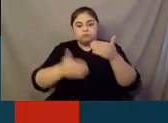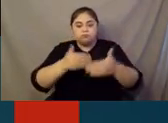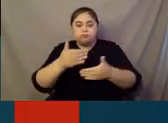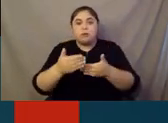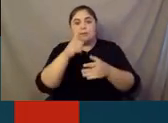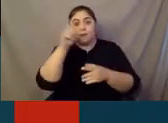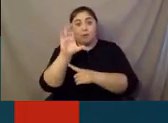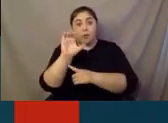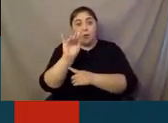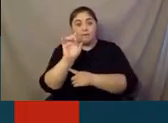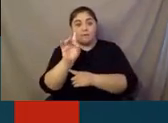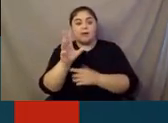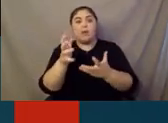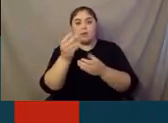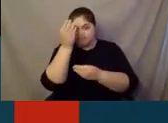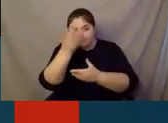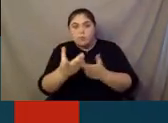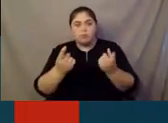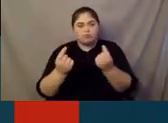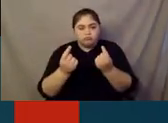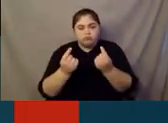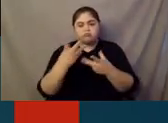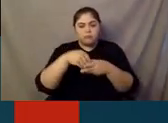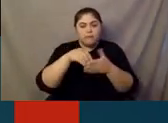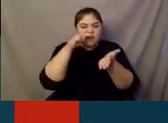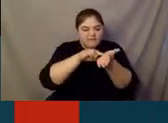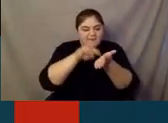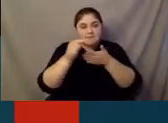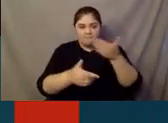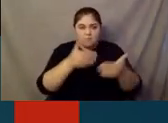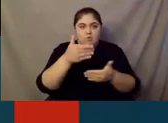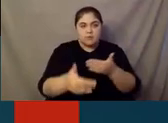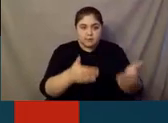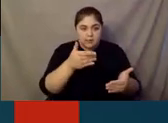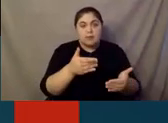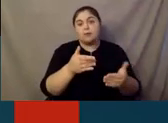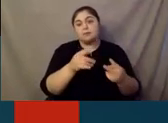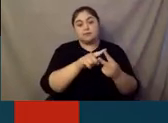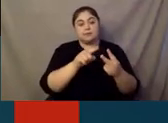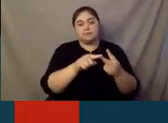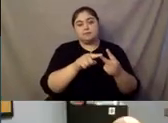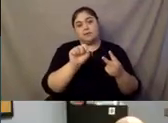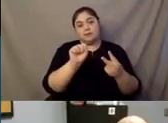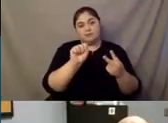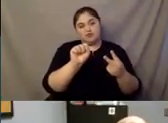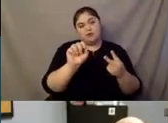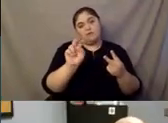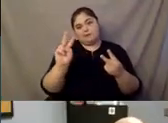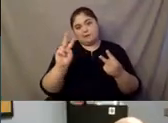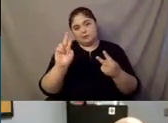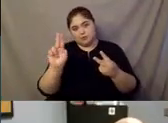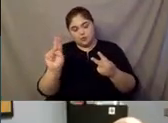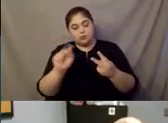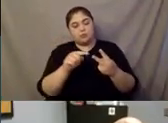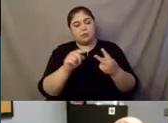you a background in terms of what we do as part of the investigative process in either special victims or financial crimes cases.